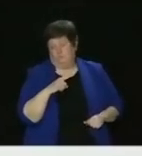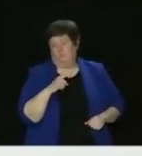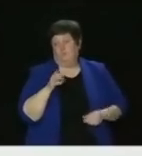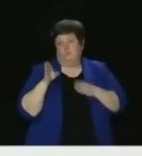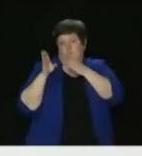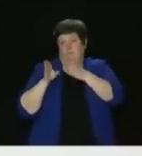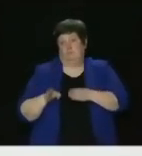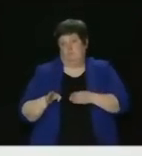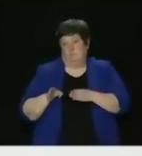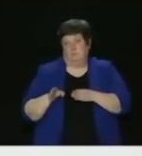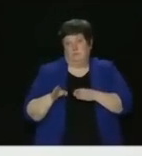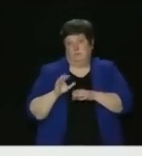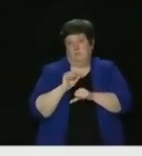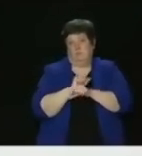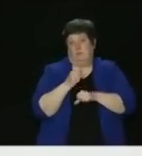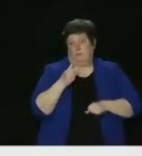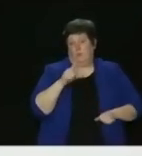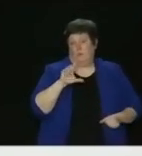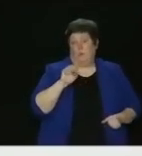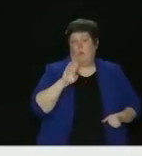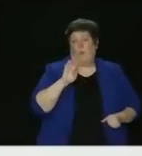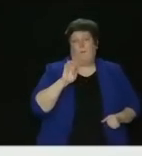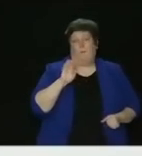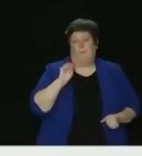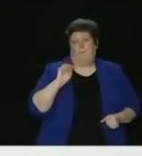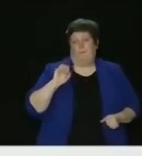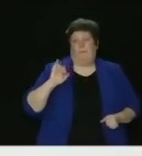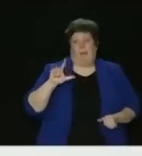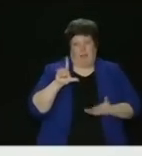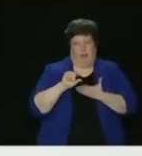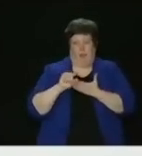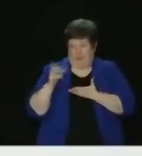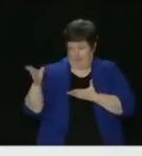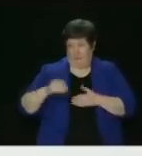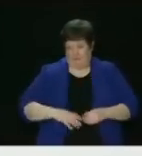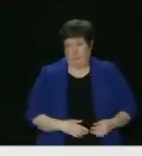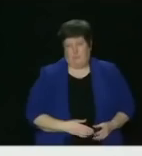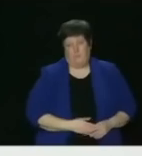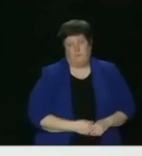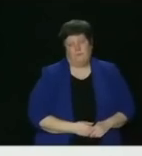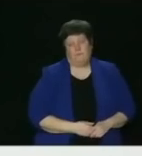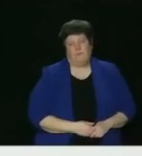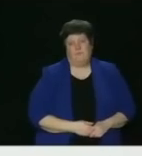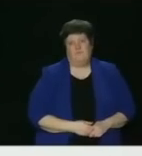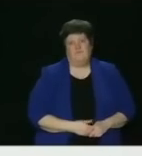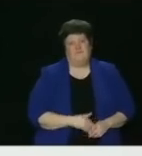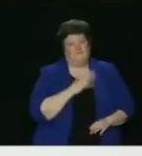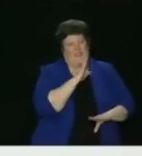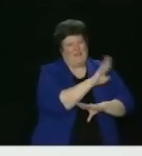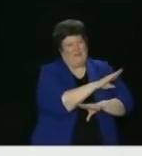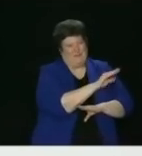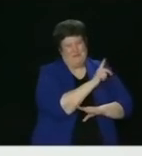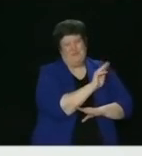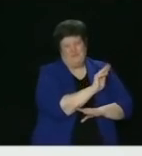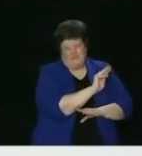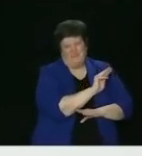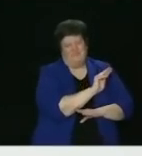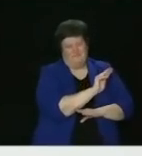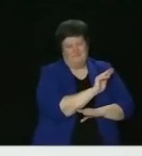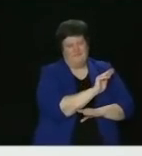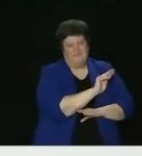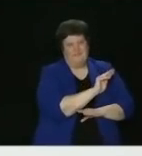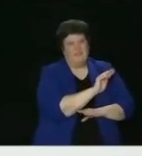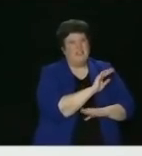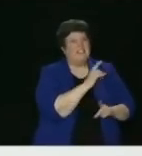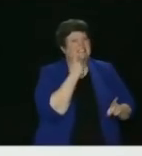de Marie-Kay Walsh, The Globe and Mail. Please go ahead, à vous la parole. Good afternoon, Prime Minister.